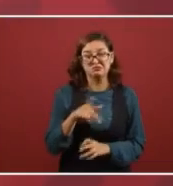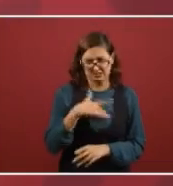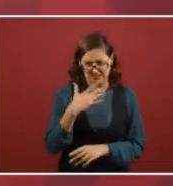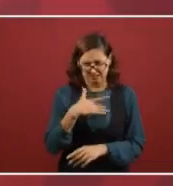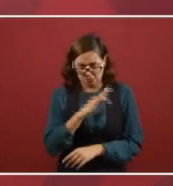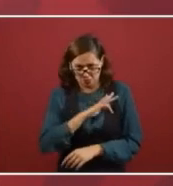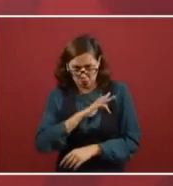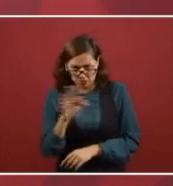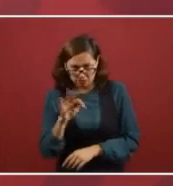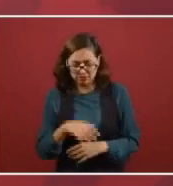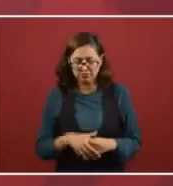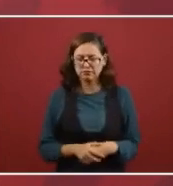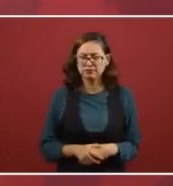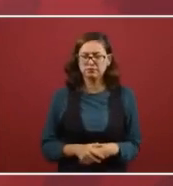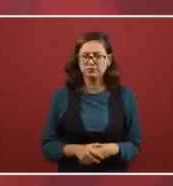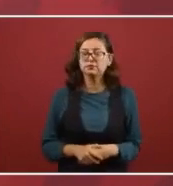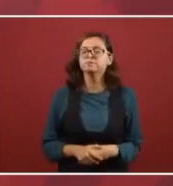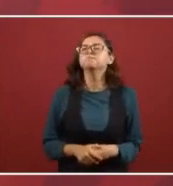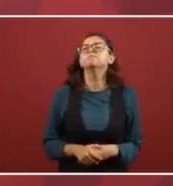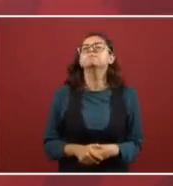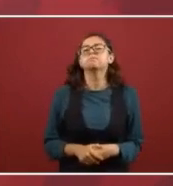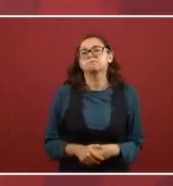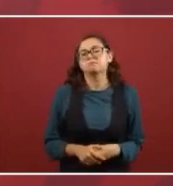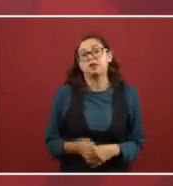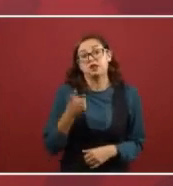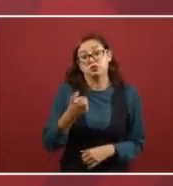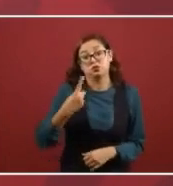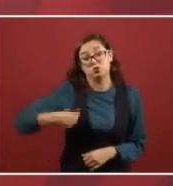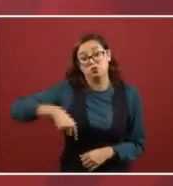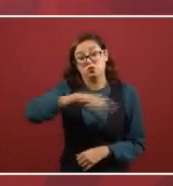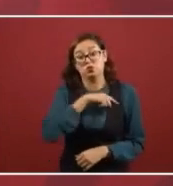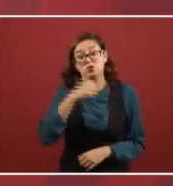situations like that in the U.S.? Yes,